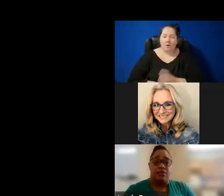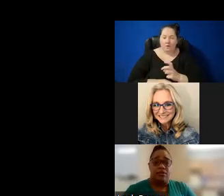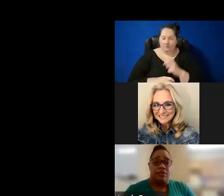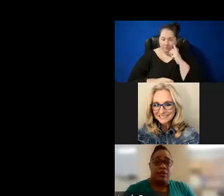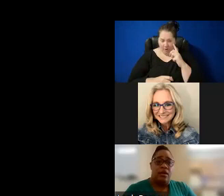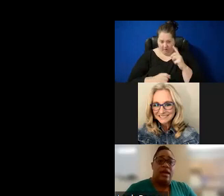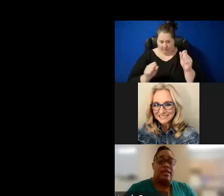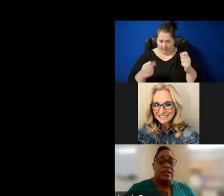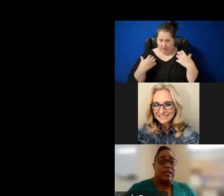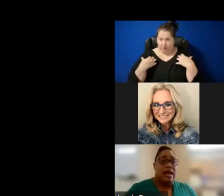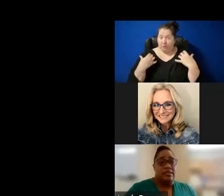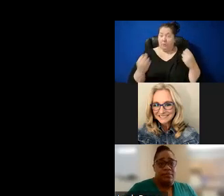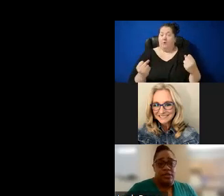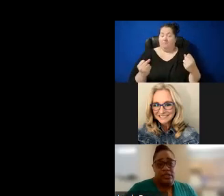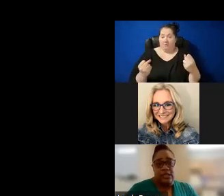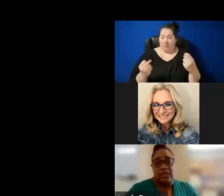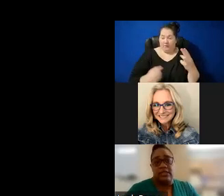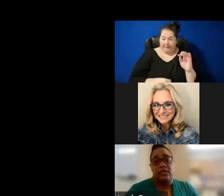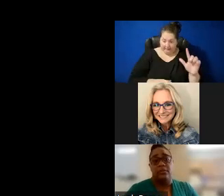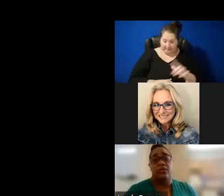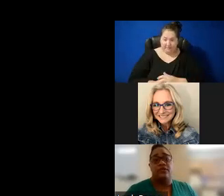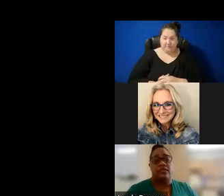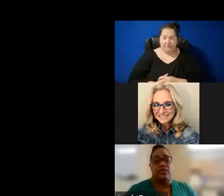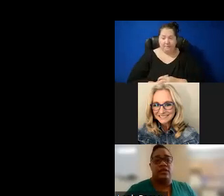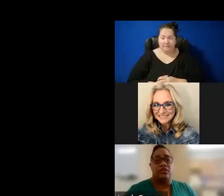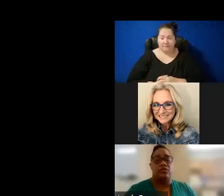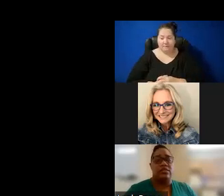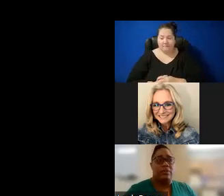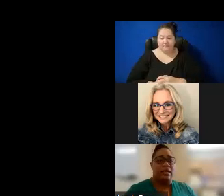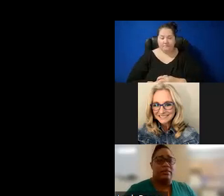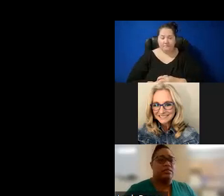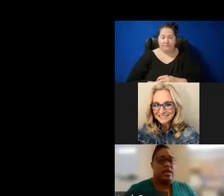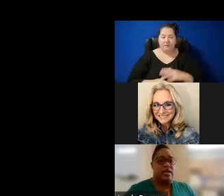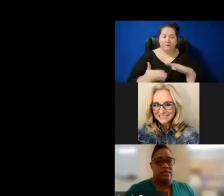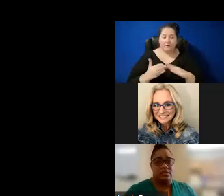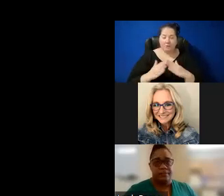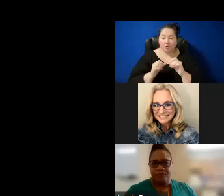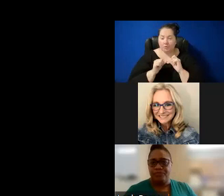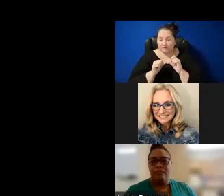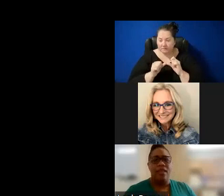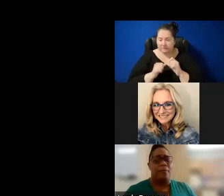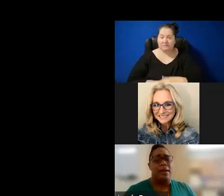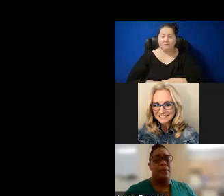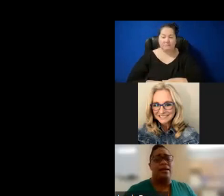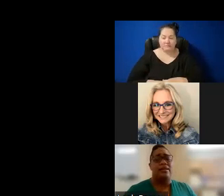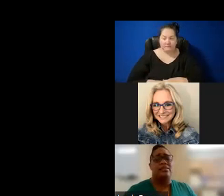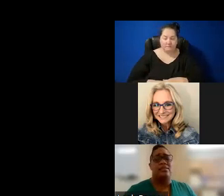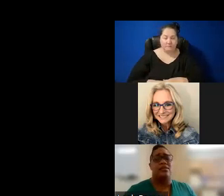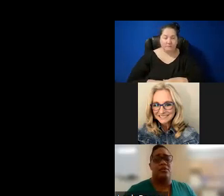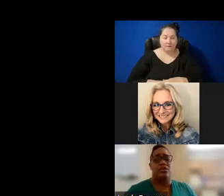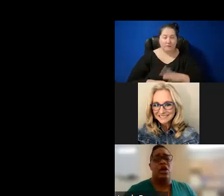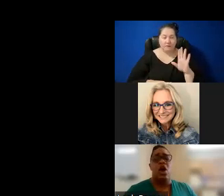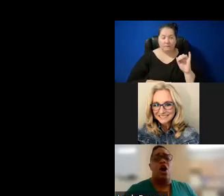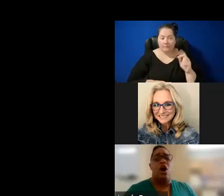and heal. And then the last portion is community resilience. So despite these challenges, BIPOC and